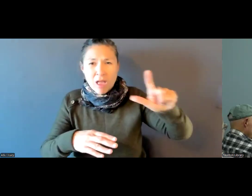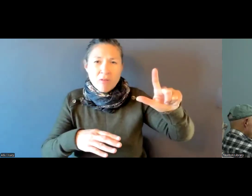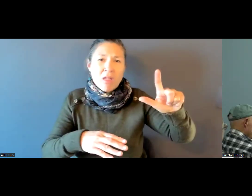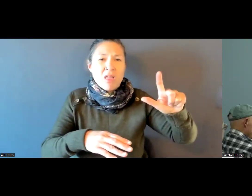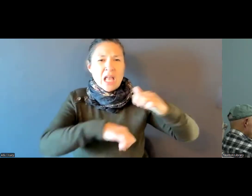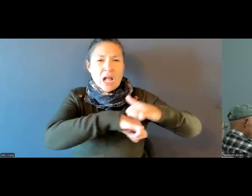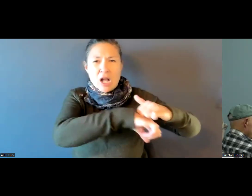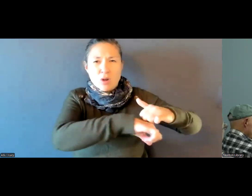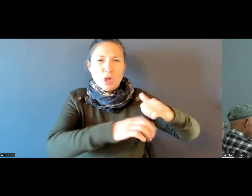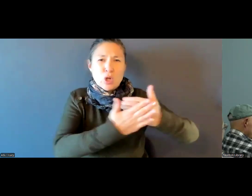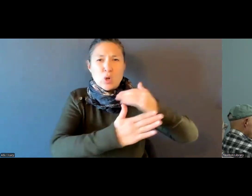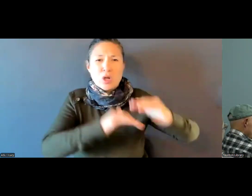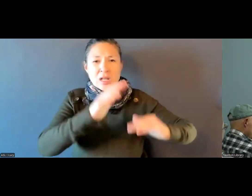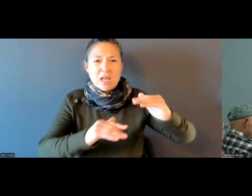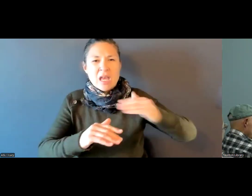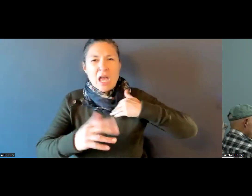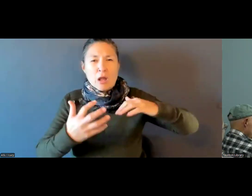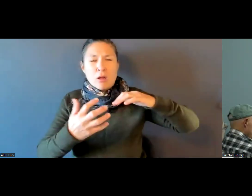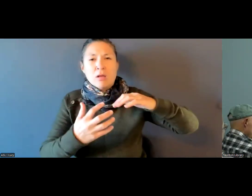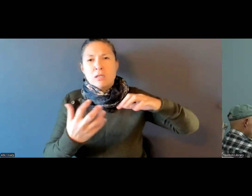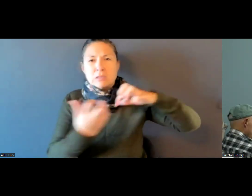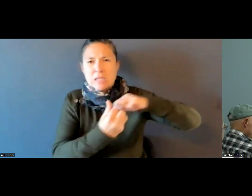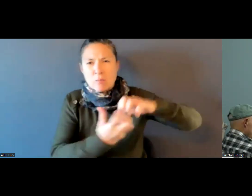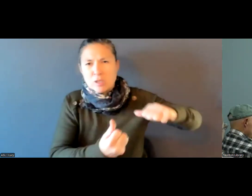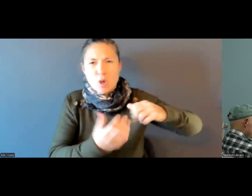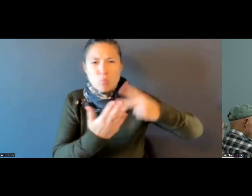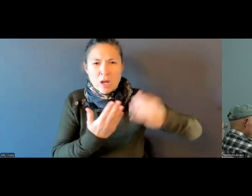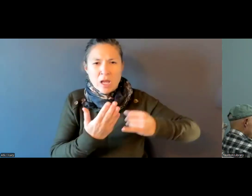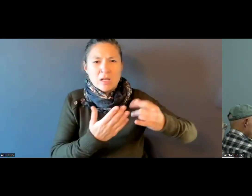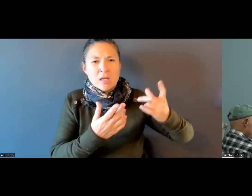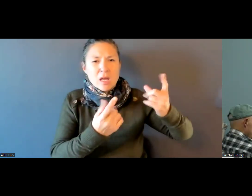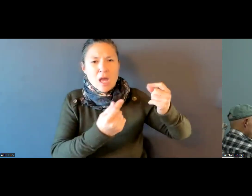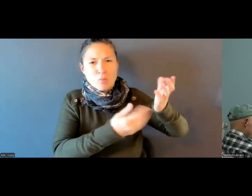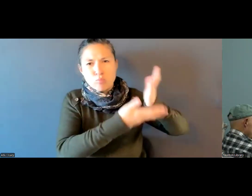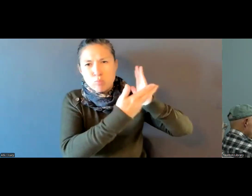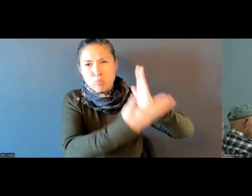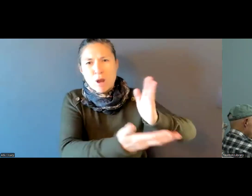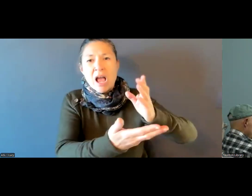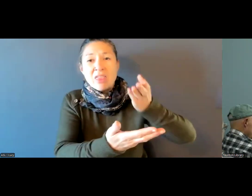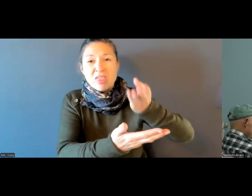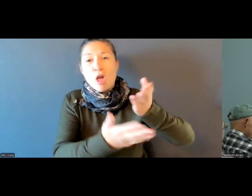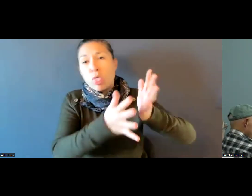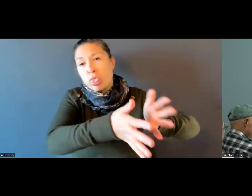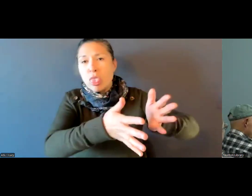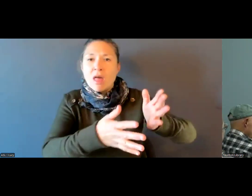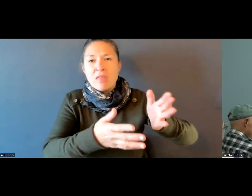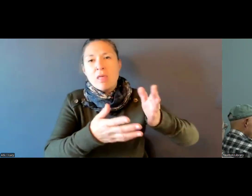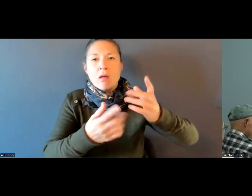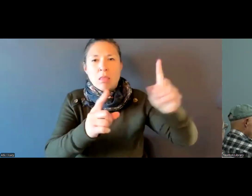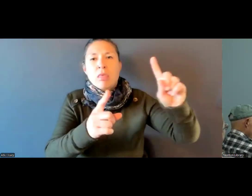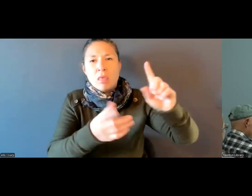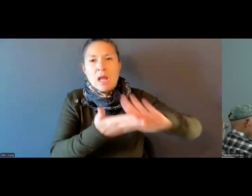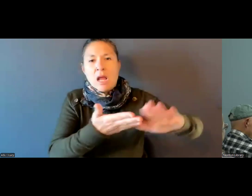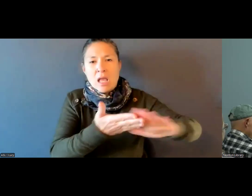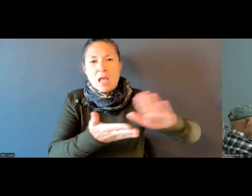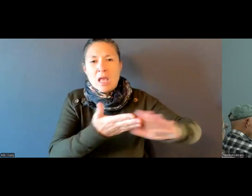demolition products brought there to remain with the Dolphinas, who finally cleaned it out. There were many complaints lodged against